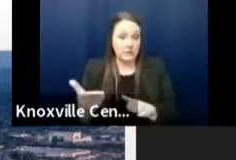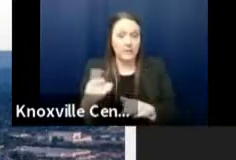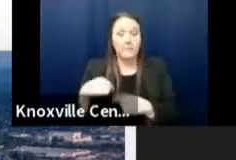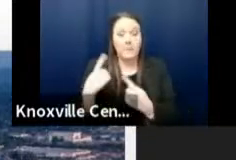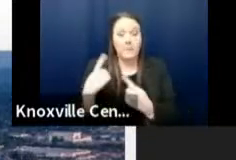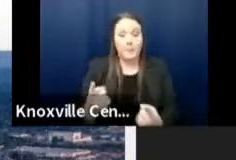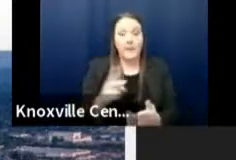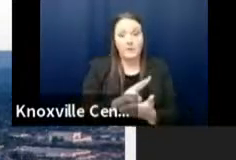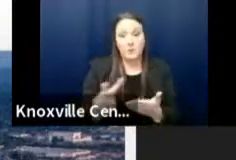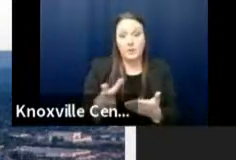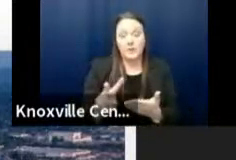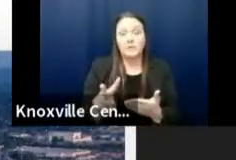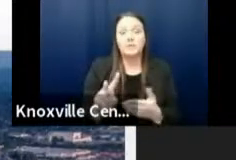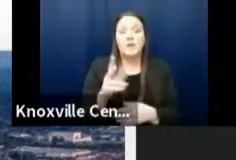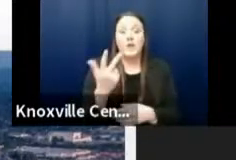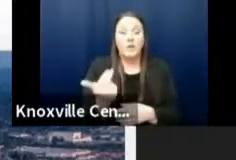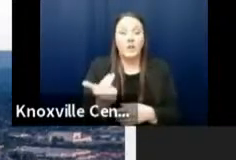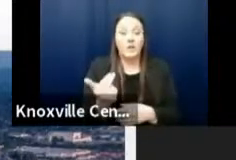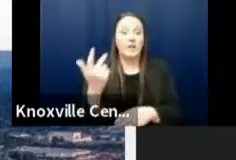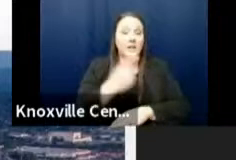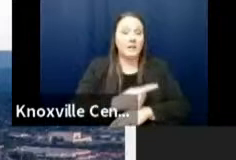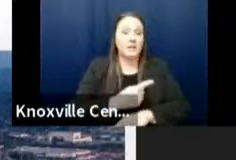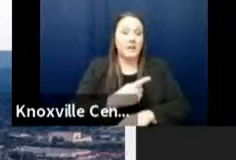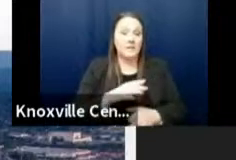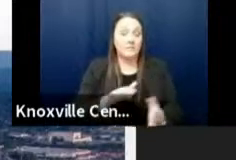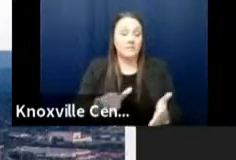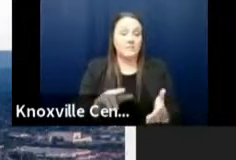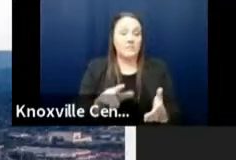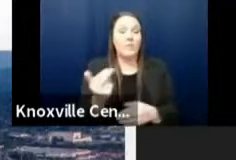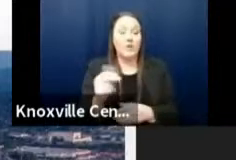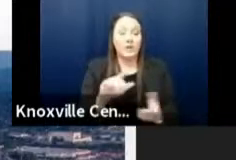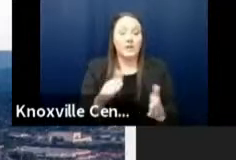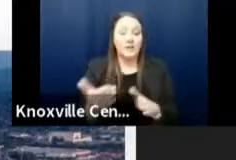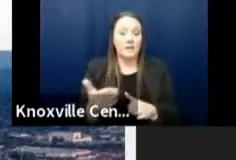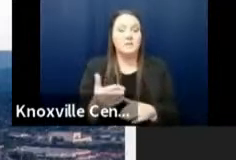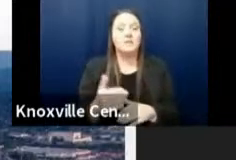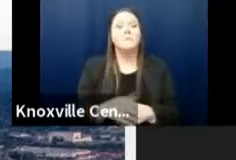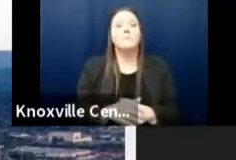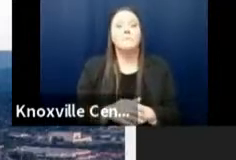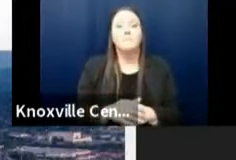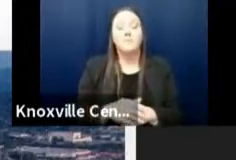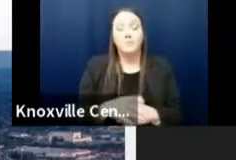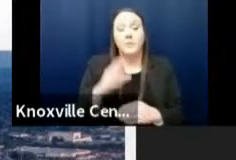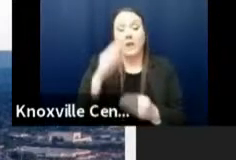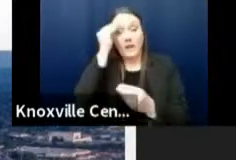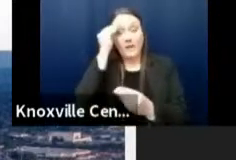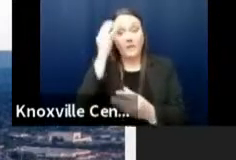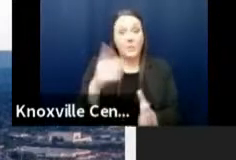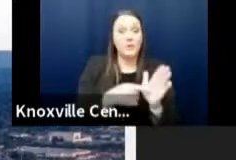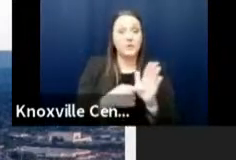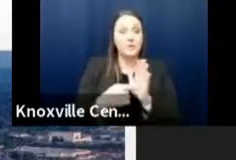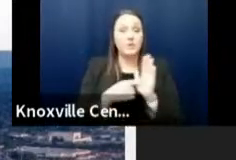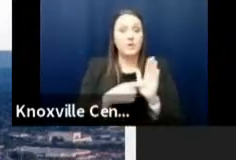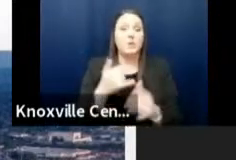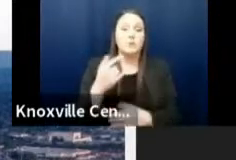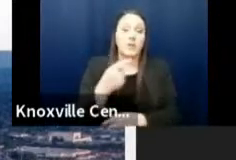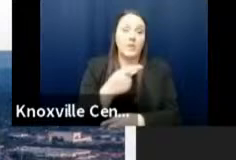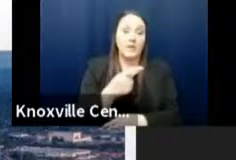13 deaths with 8 deaths in the last 7 days. The information available continues to lead us to represent this benchmark as